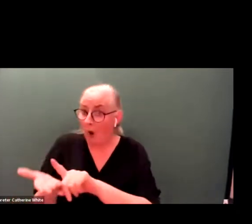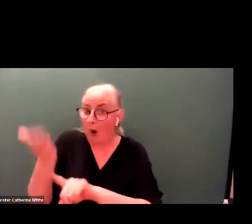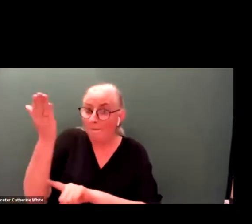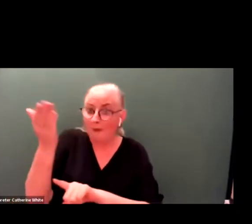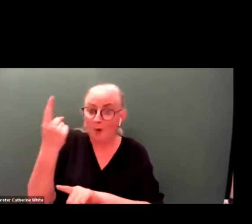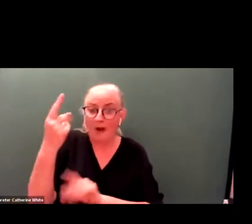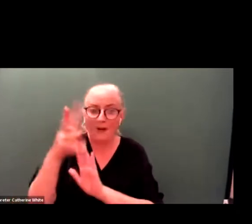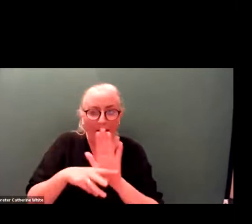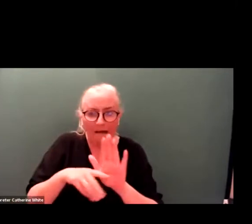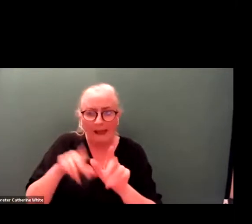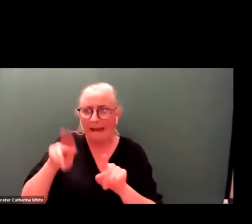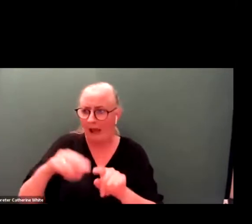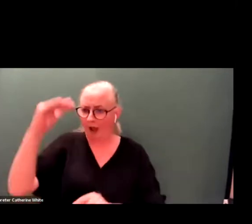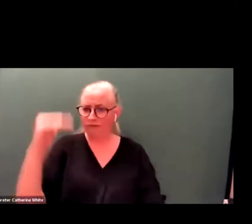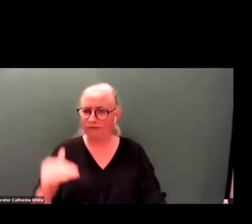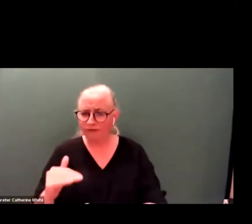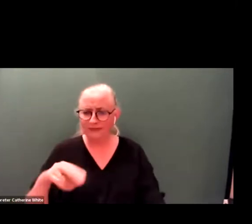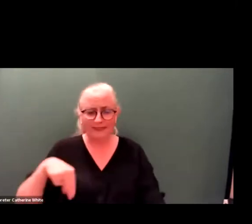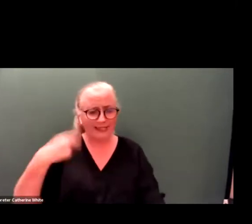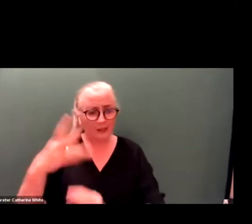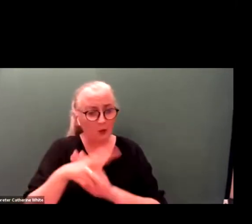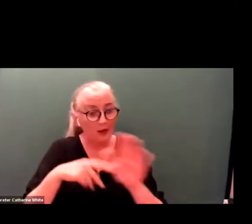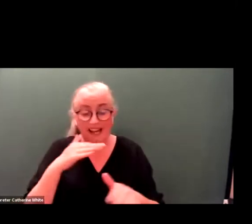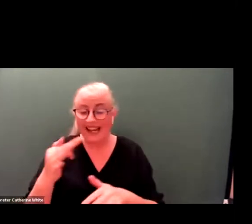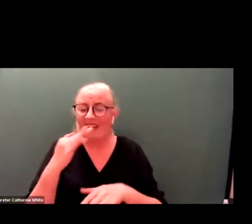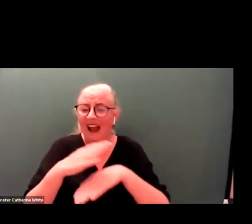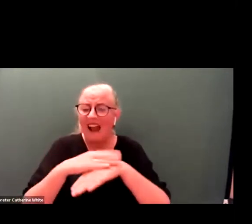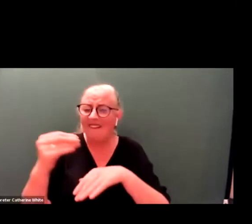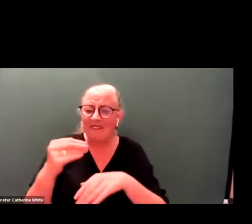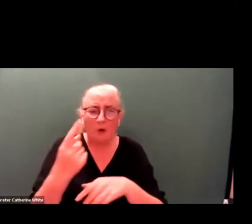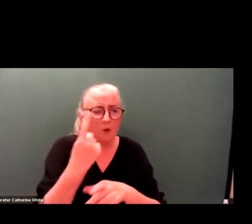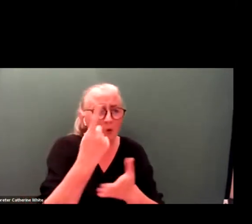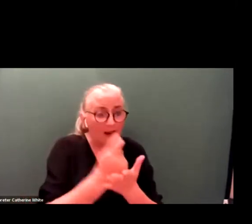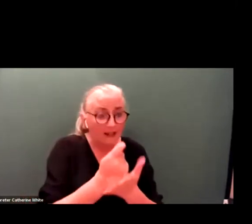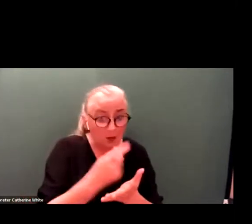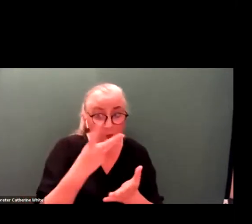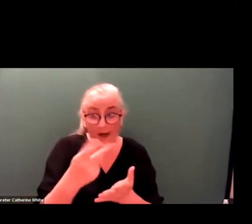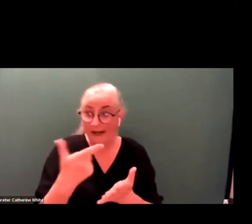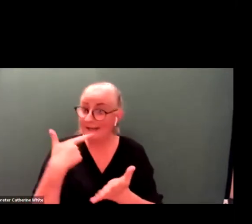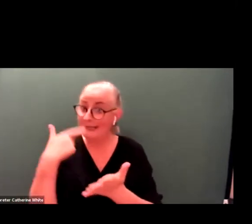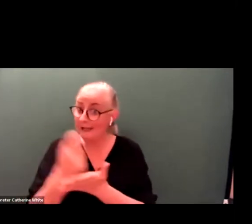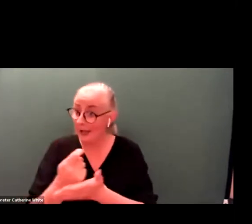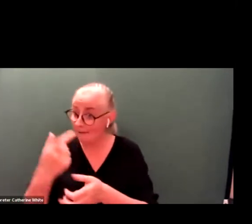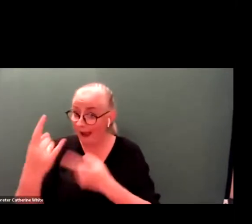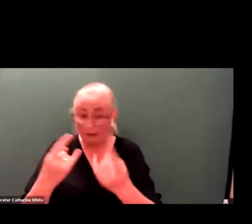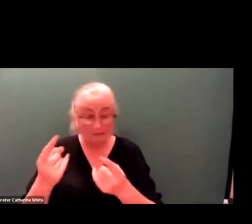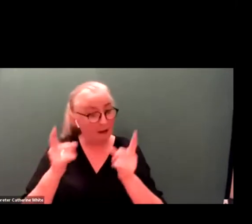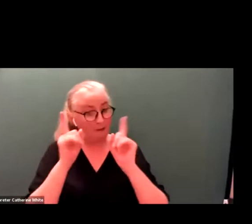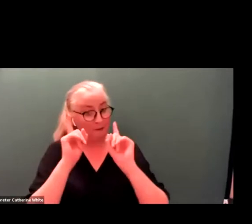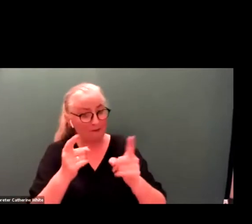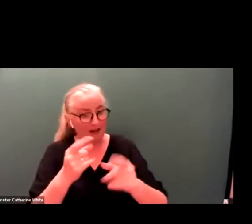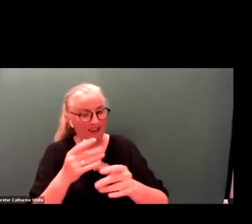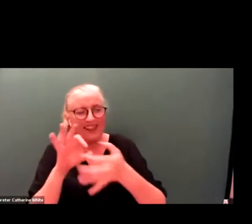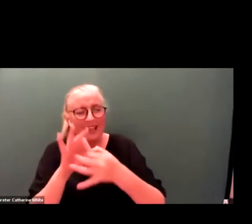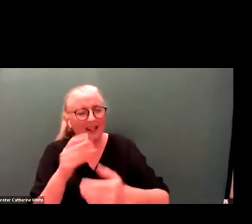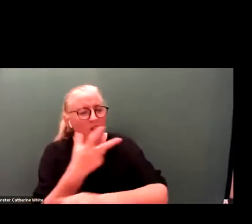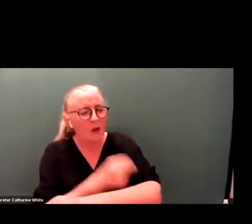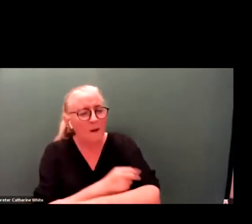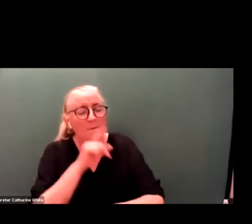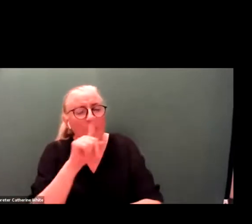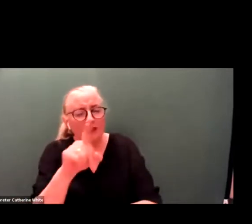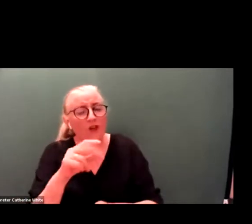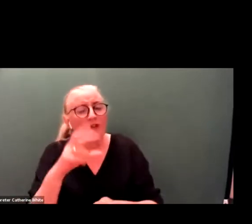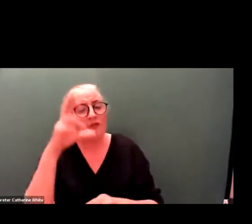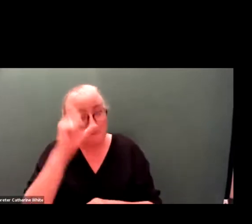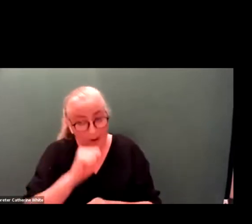normal again the next week. So just because they're up once doesn't mean that they're going to be up a second time as well. So I suppose the take-home message here is